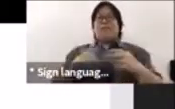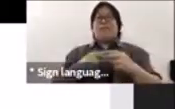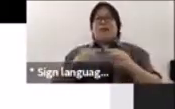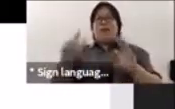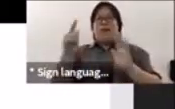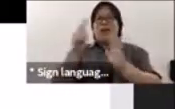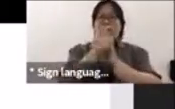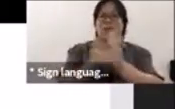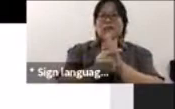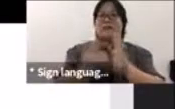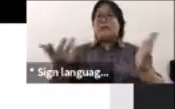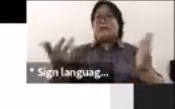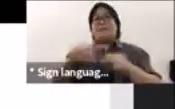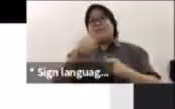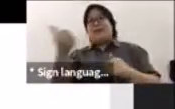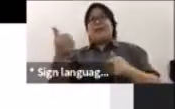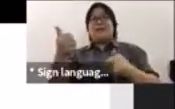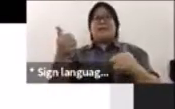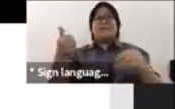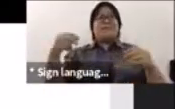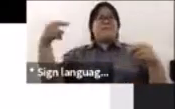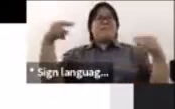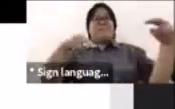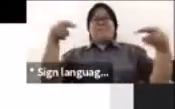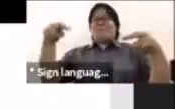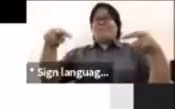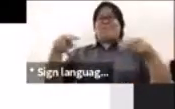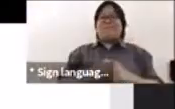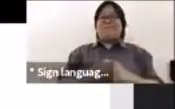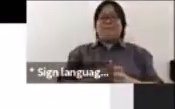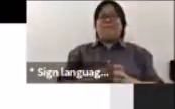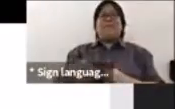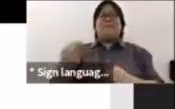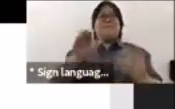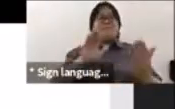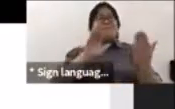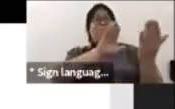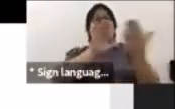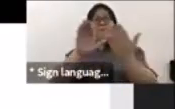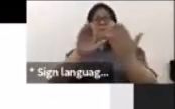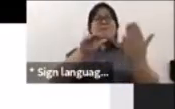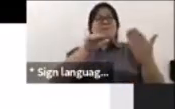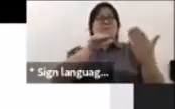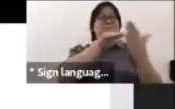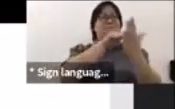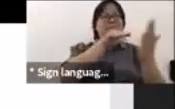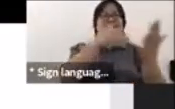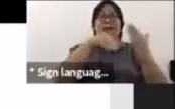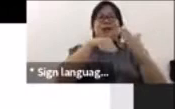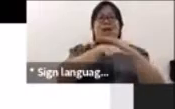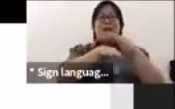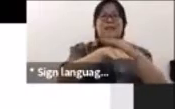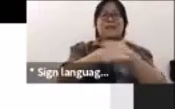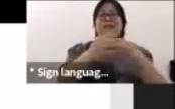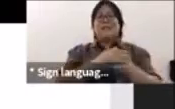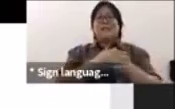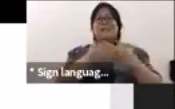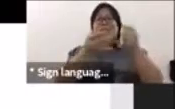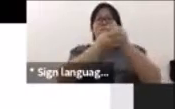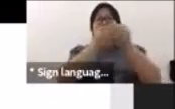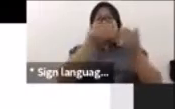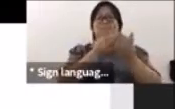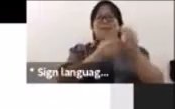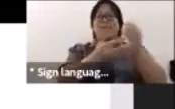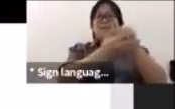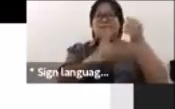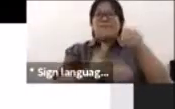other dimension. They face barrier to access. They have very low resource allocation, and of course